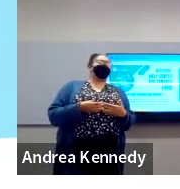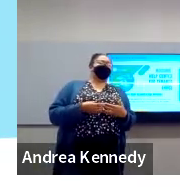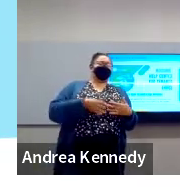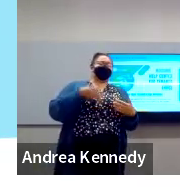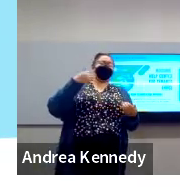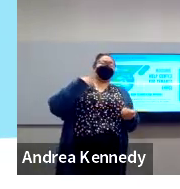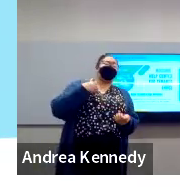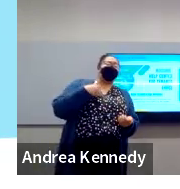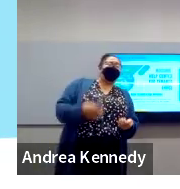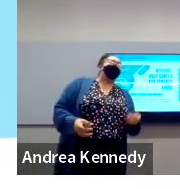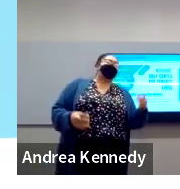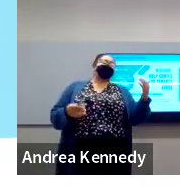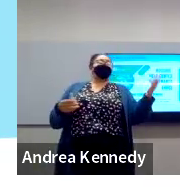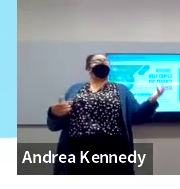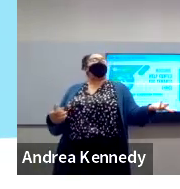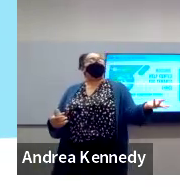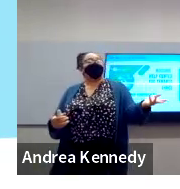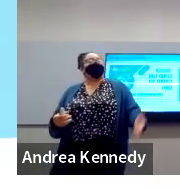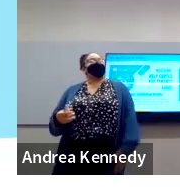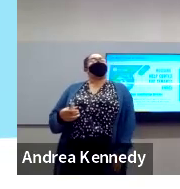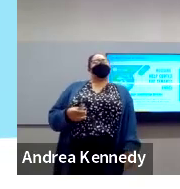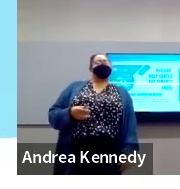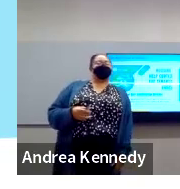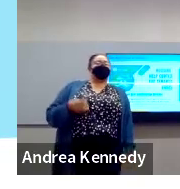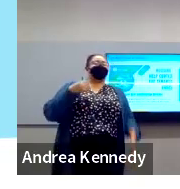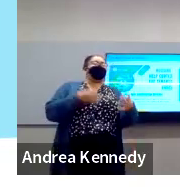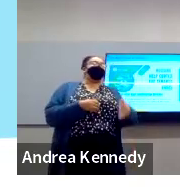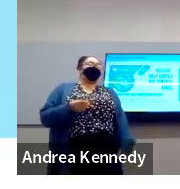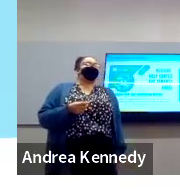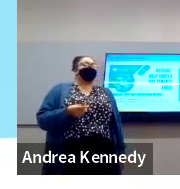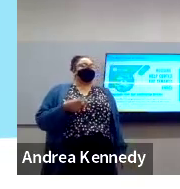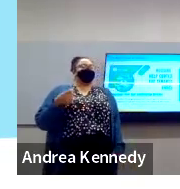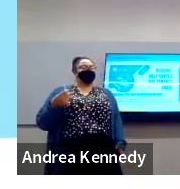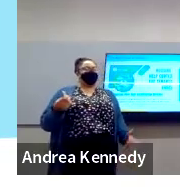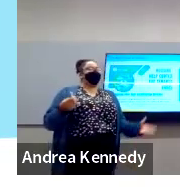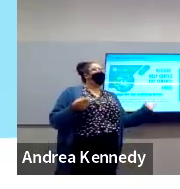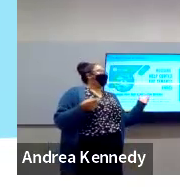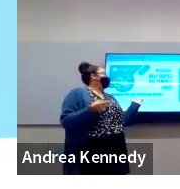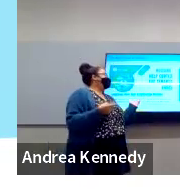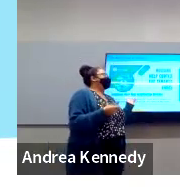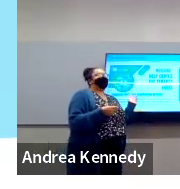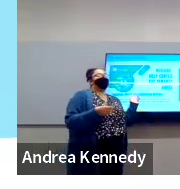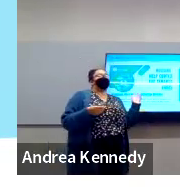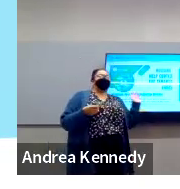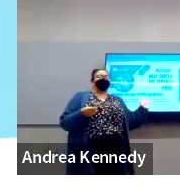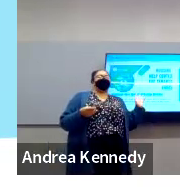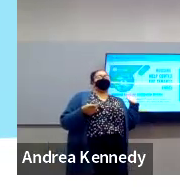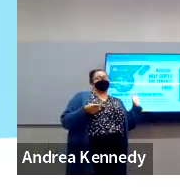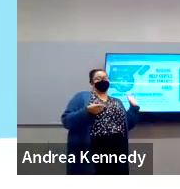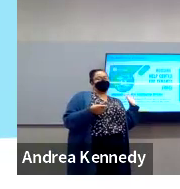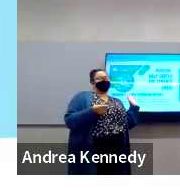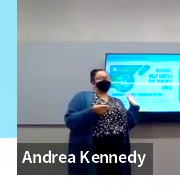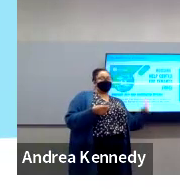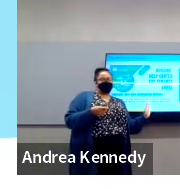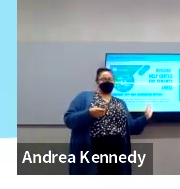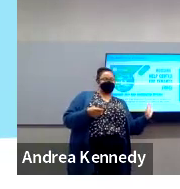get any documentation from the city or from your landlord that you're not understanding, we can help walk you through it. Because as you've seen, it